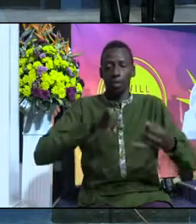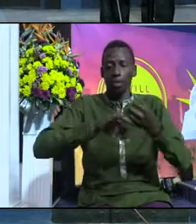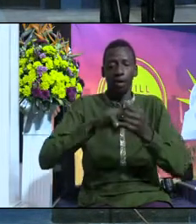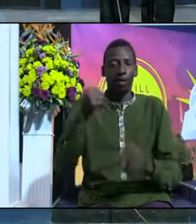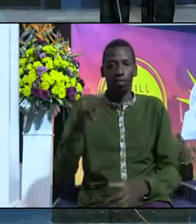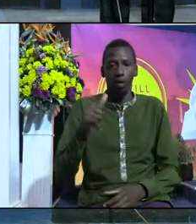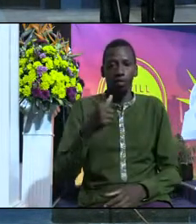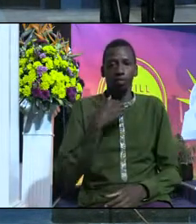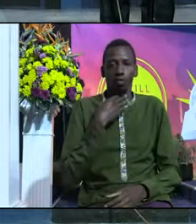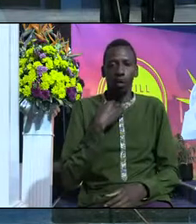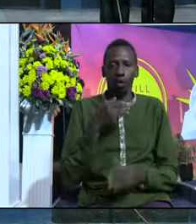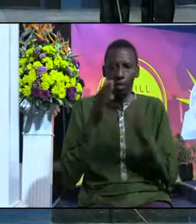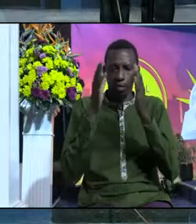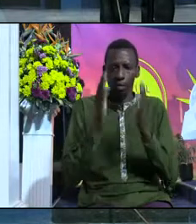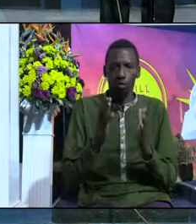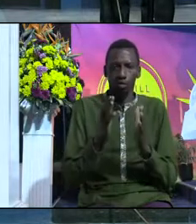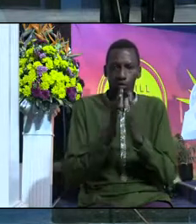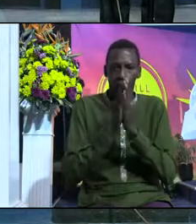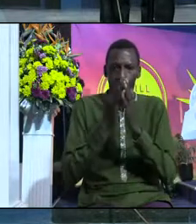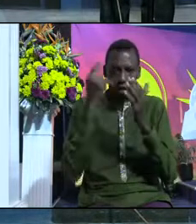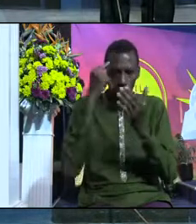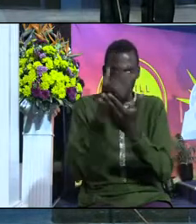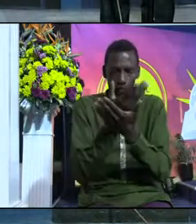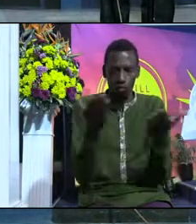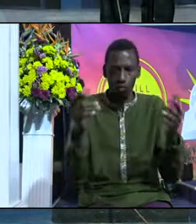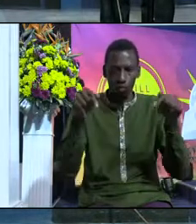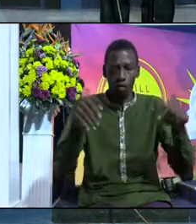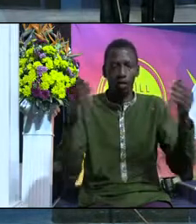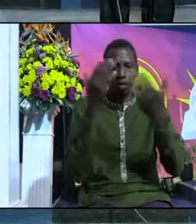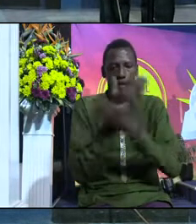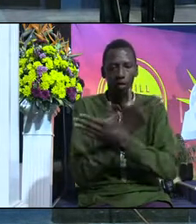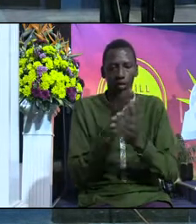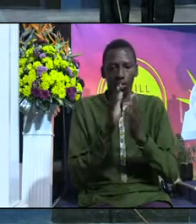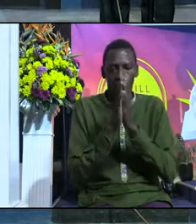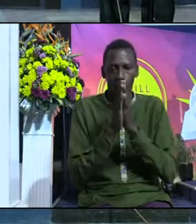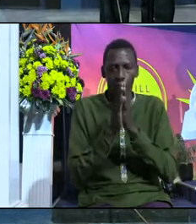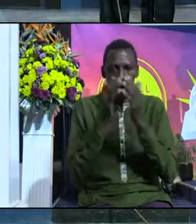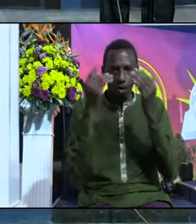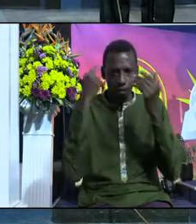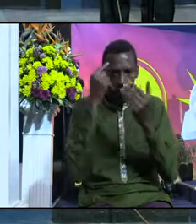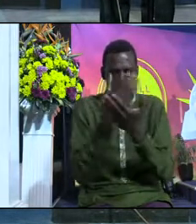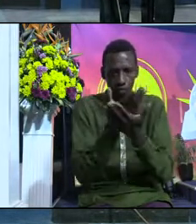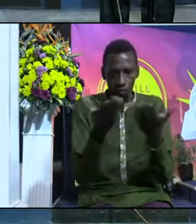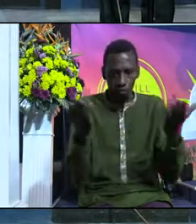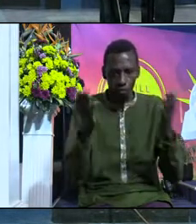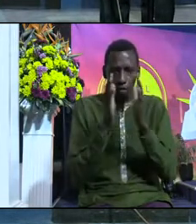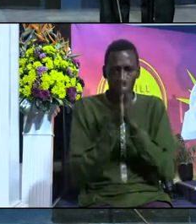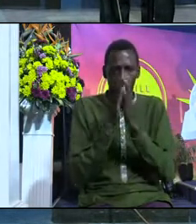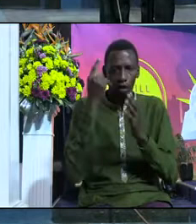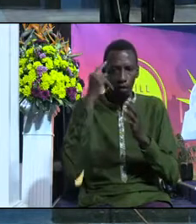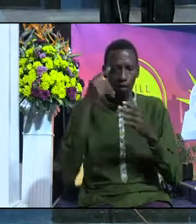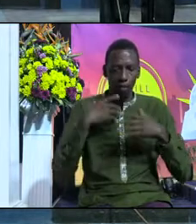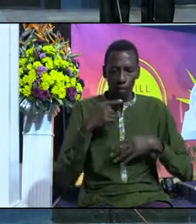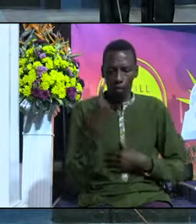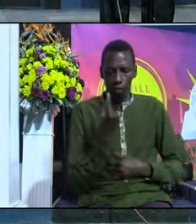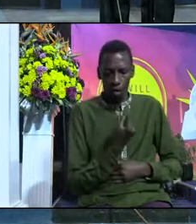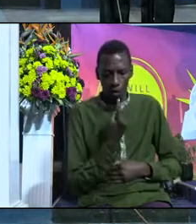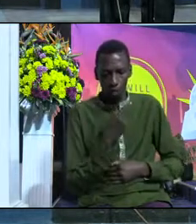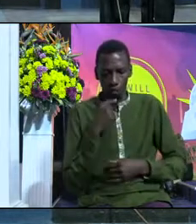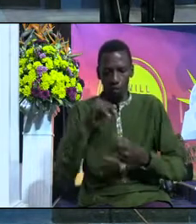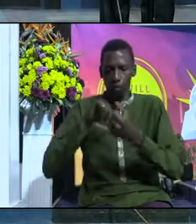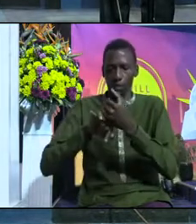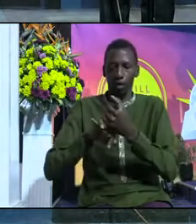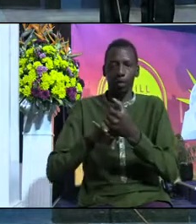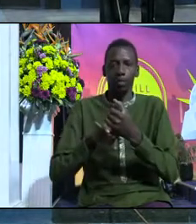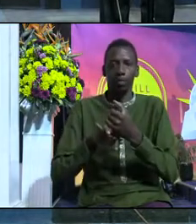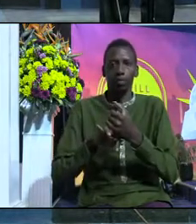tonight, I'm going to ask my pastor to come up again, Pastor Okali, to pray for married people and single people. If the